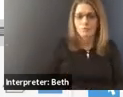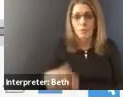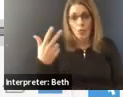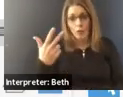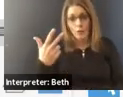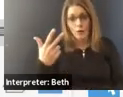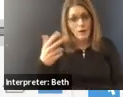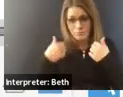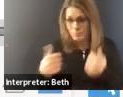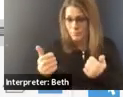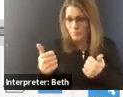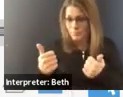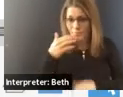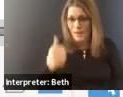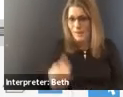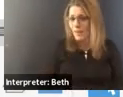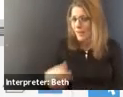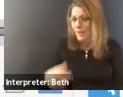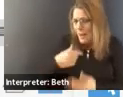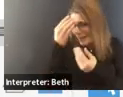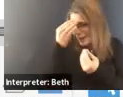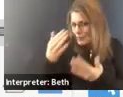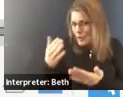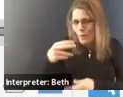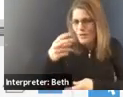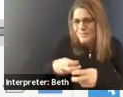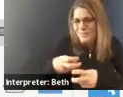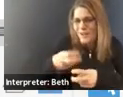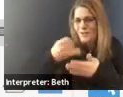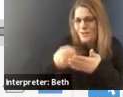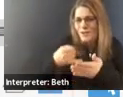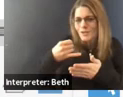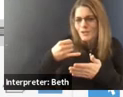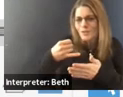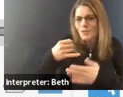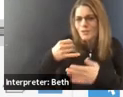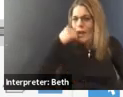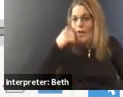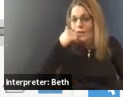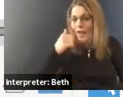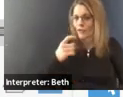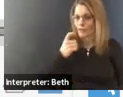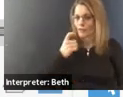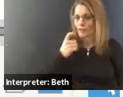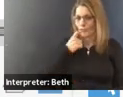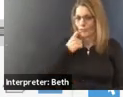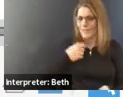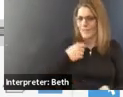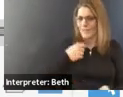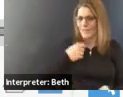And I'll tell you, it's hard to draw every day. It's hard. I've been failing lately, but that's my goal.